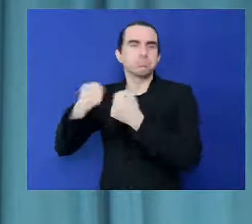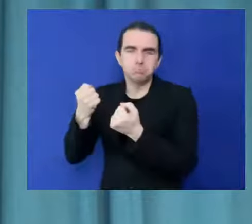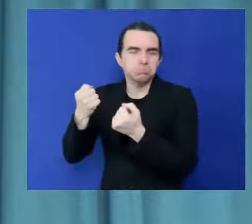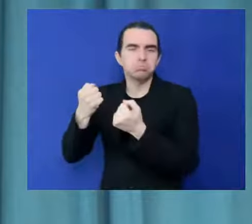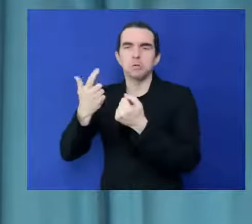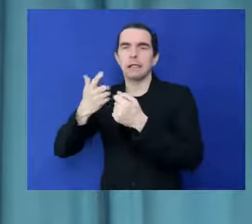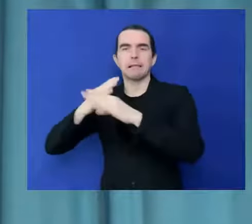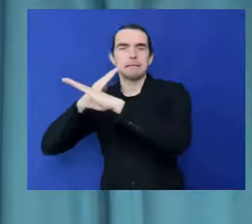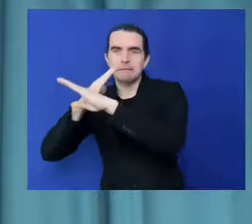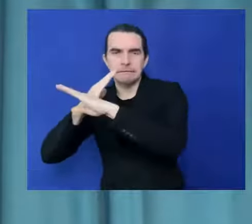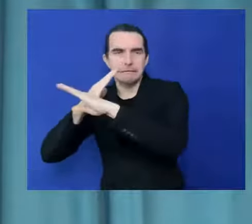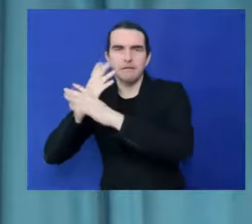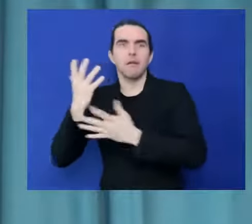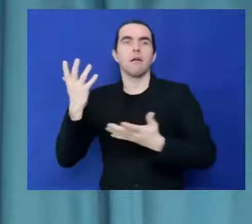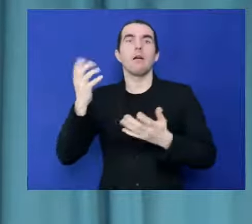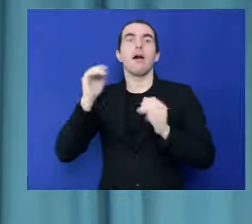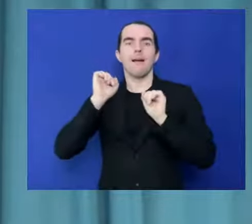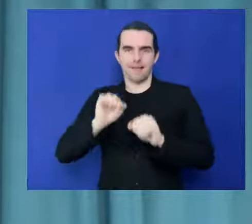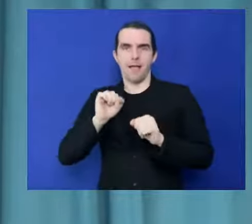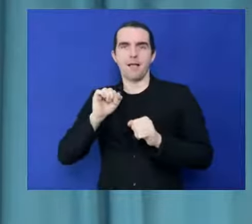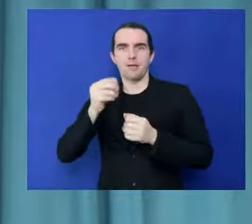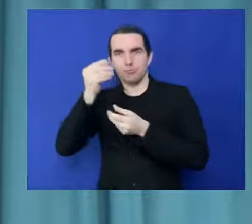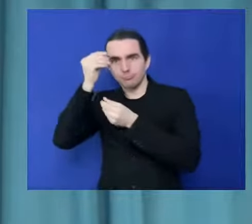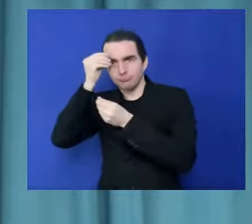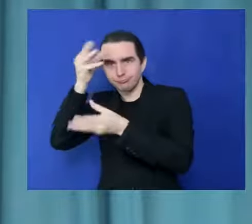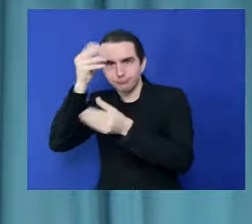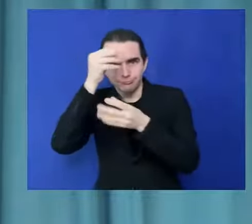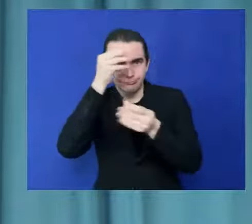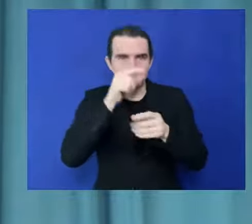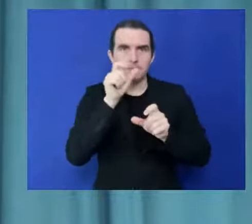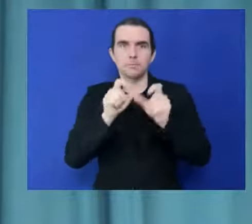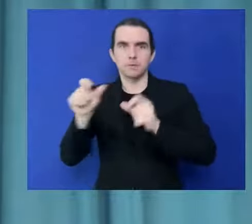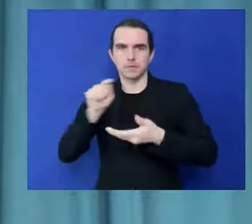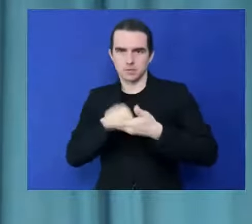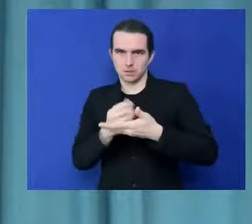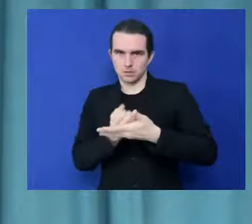that constant connection in order to